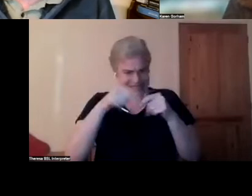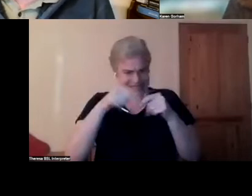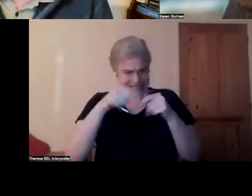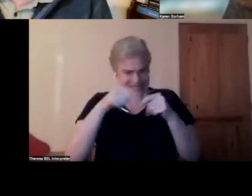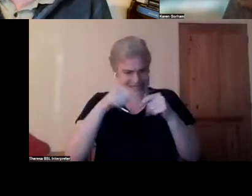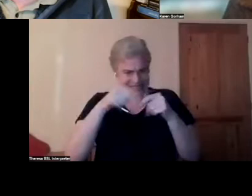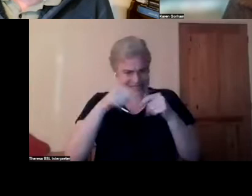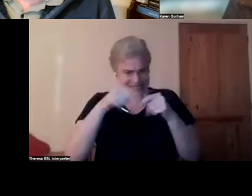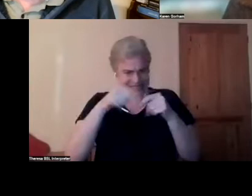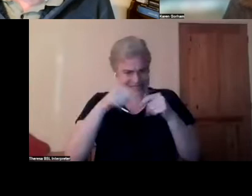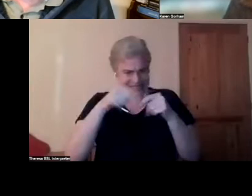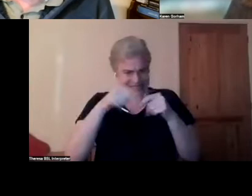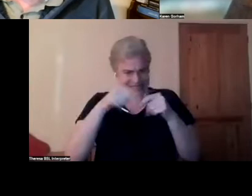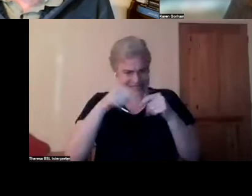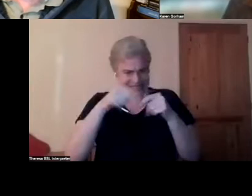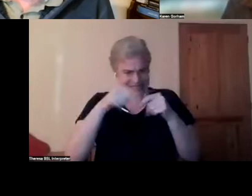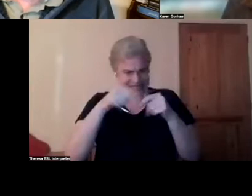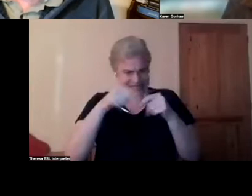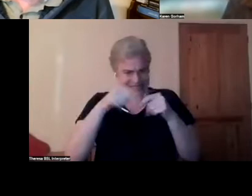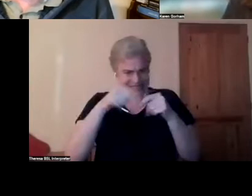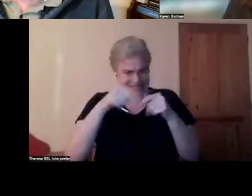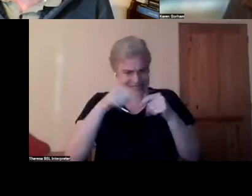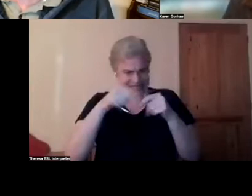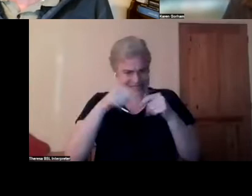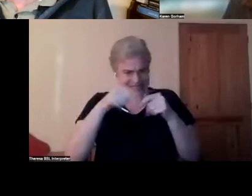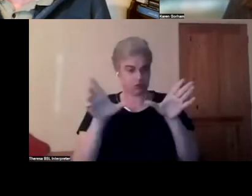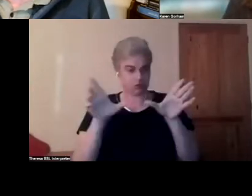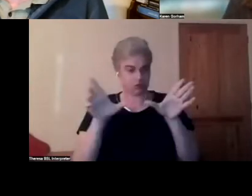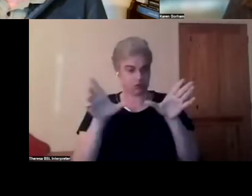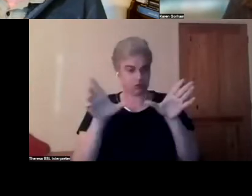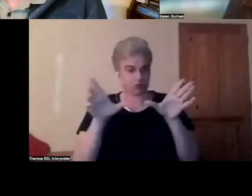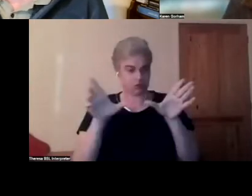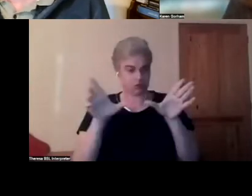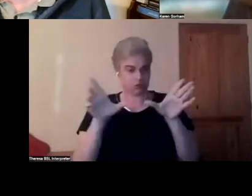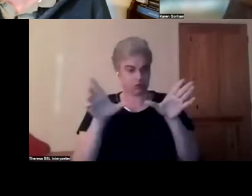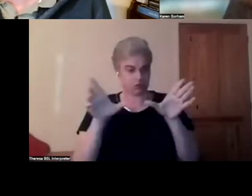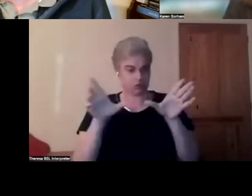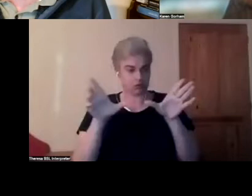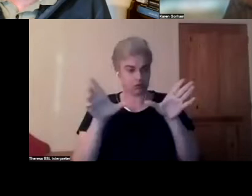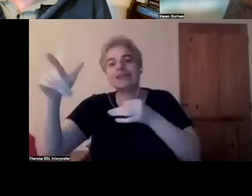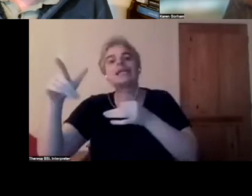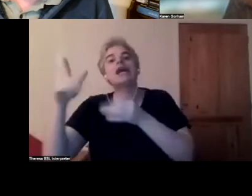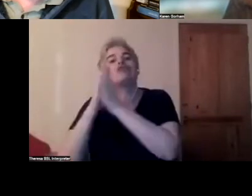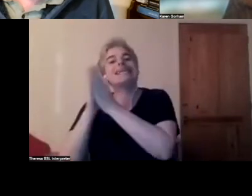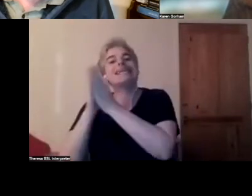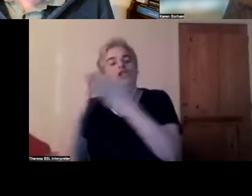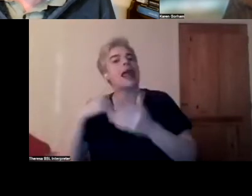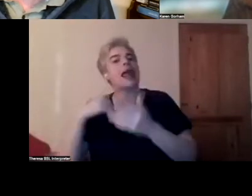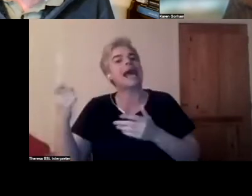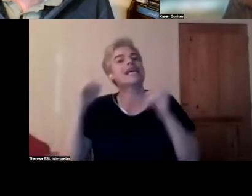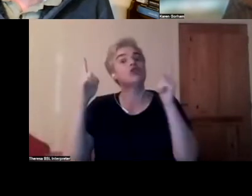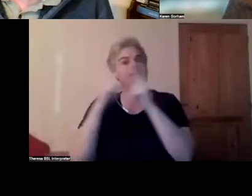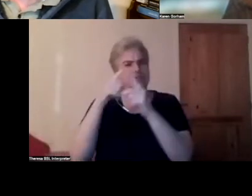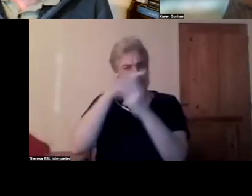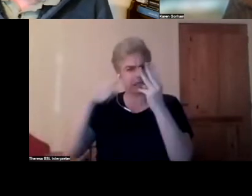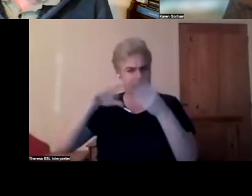and also by the Department for Politics, Philosophy and Religion at Lancaster University. And the purpose of the